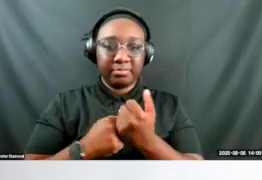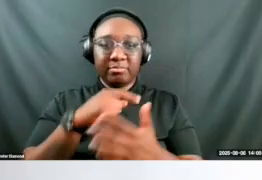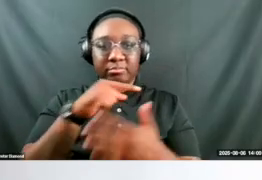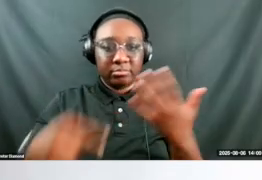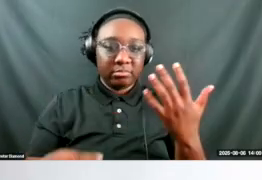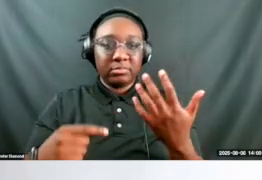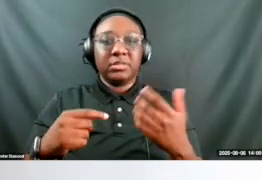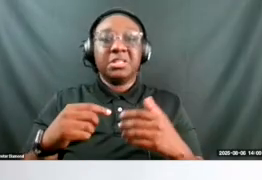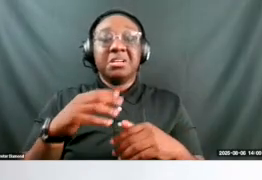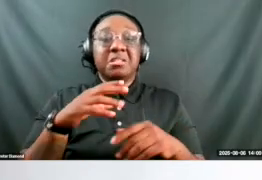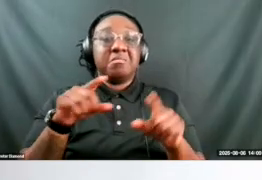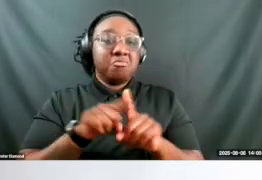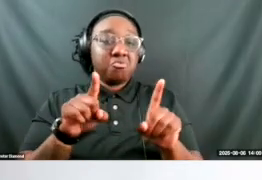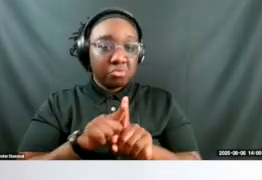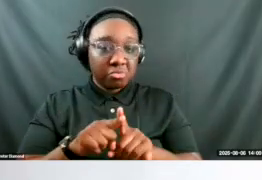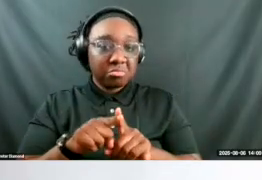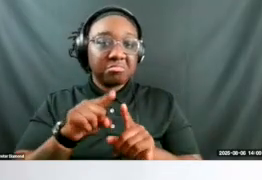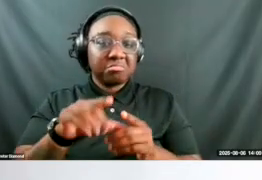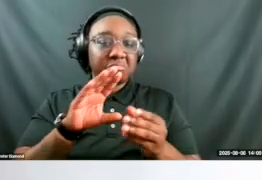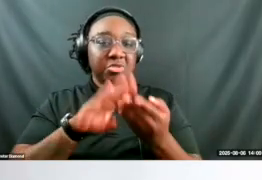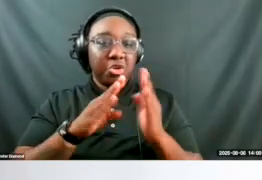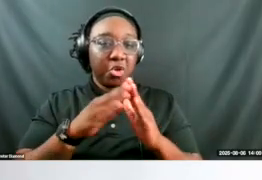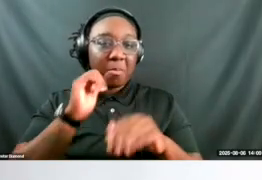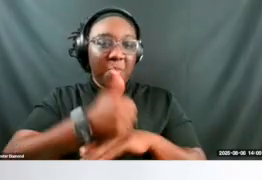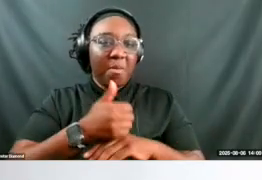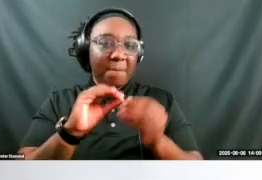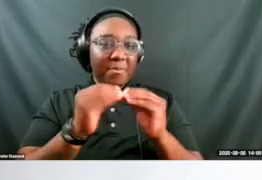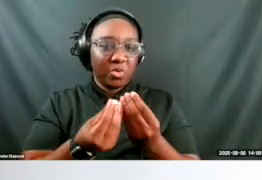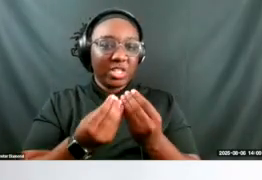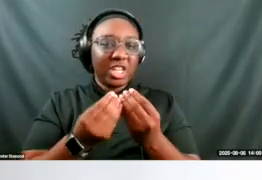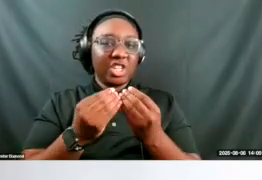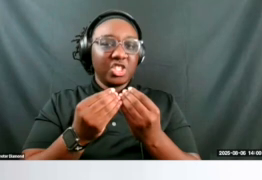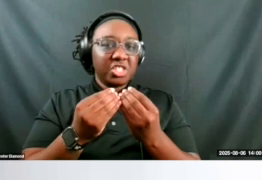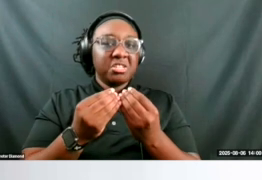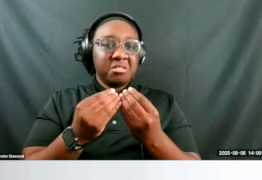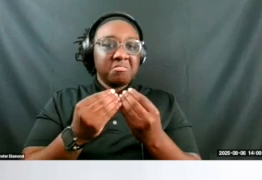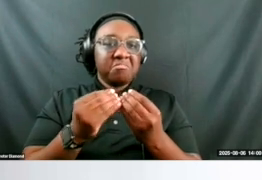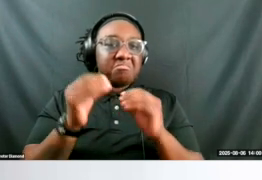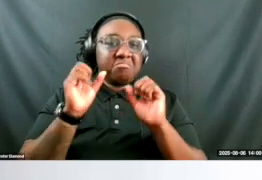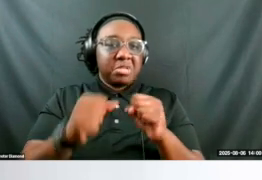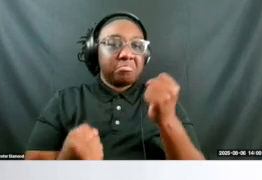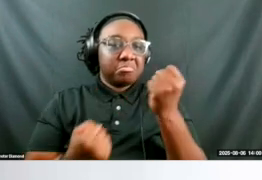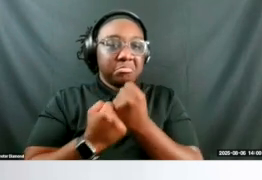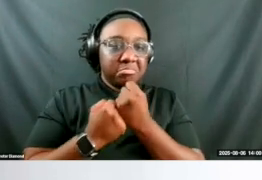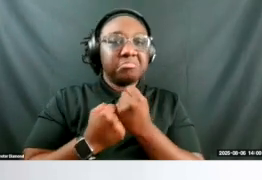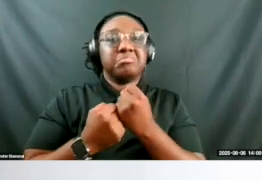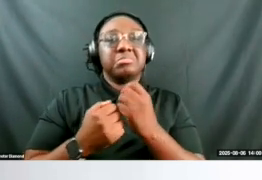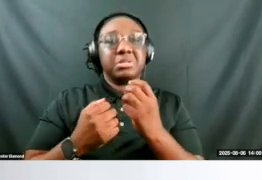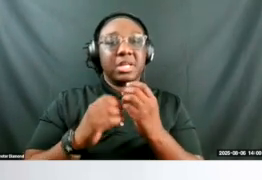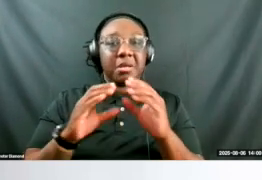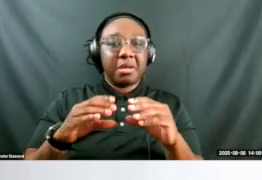partners. In particular, outreach partners that can take up a role supporting the case management team.